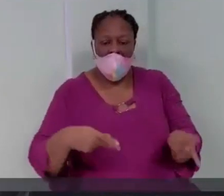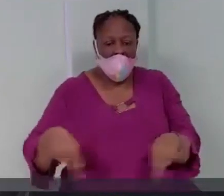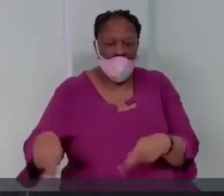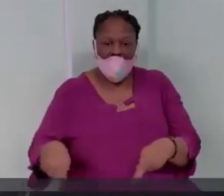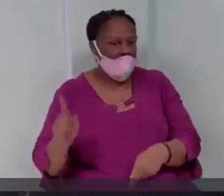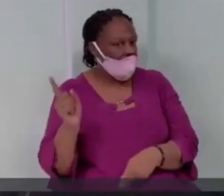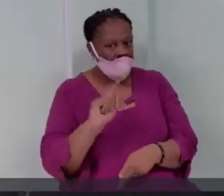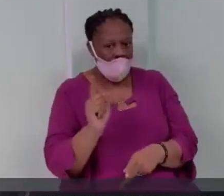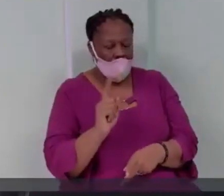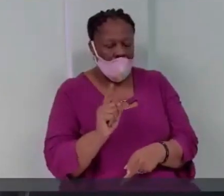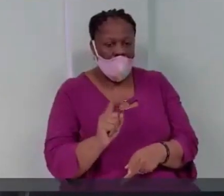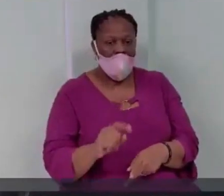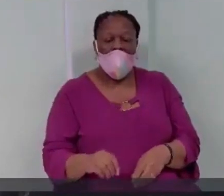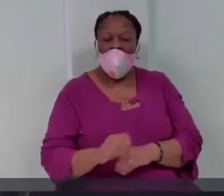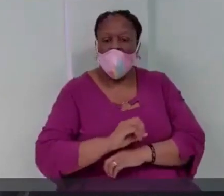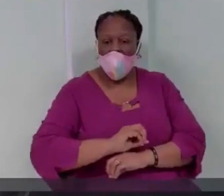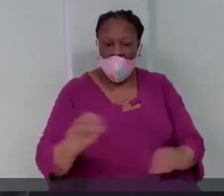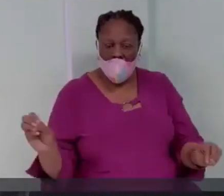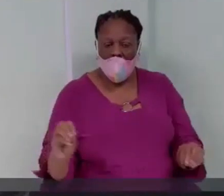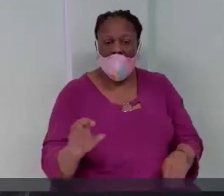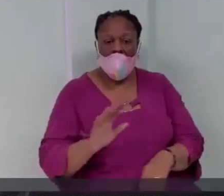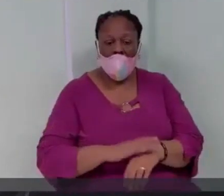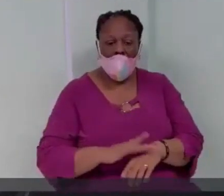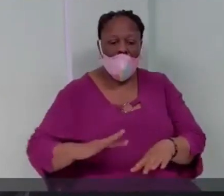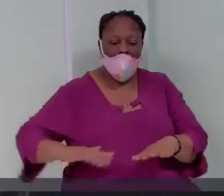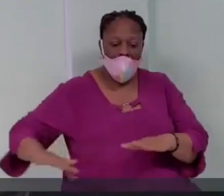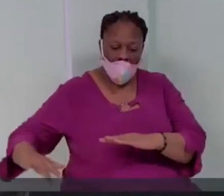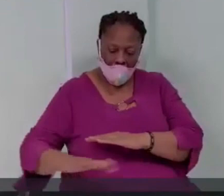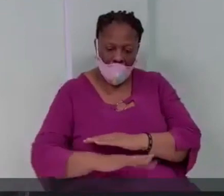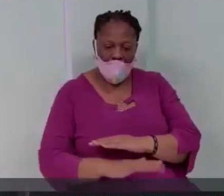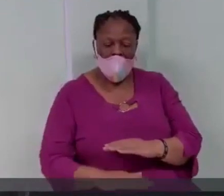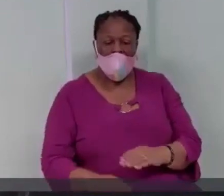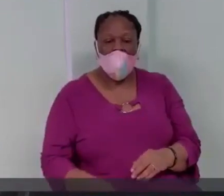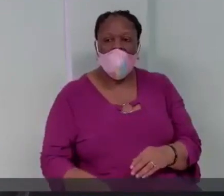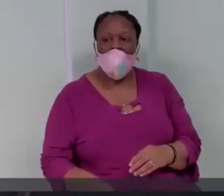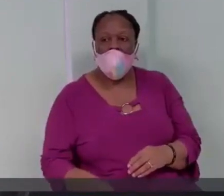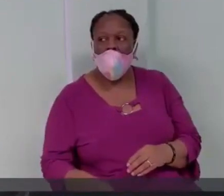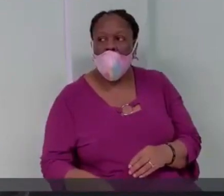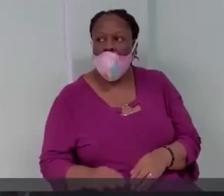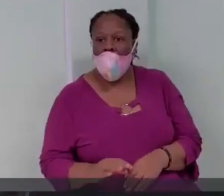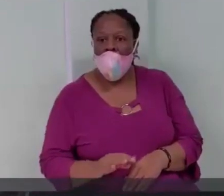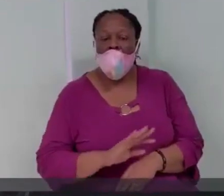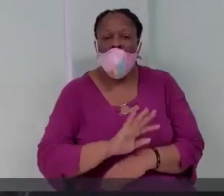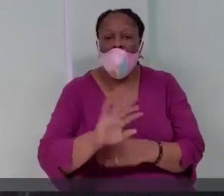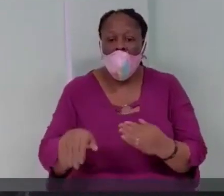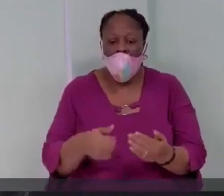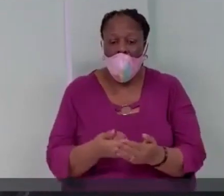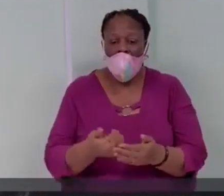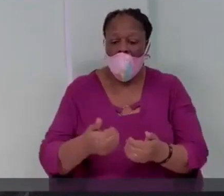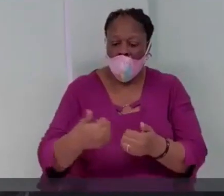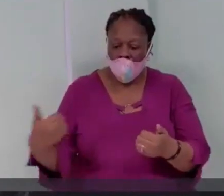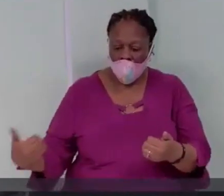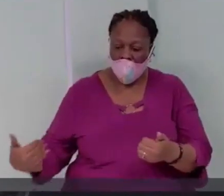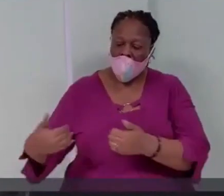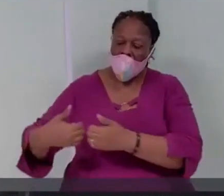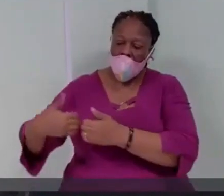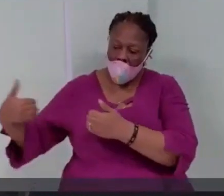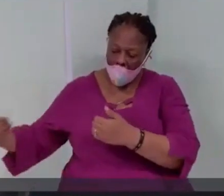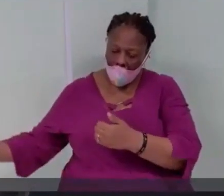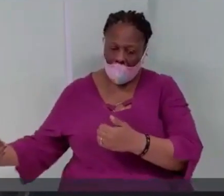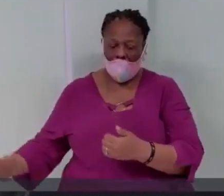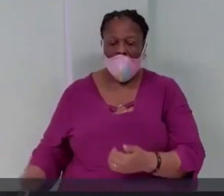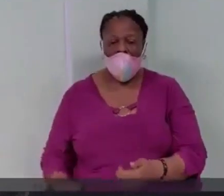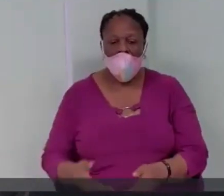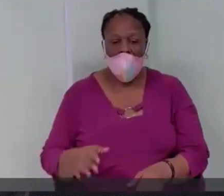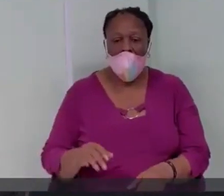parties, or other gatherings, and all persons shall adhere to social distancing and physical